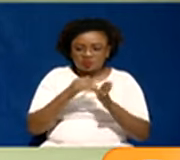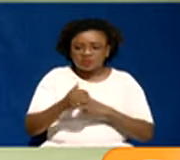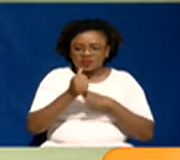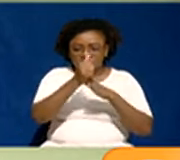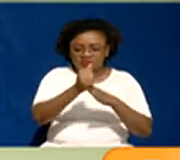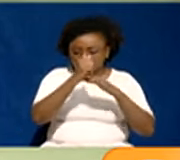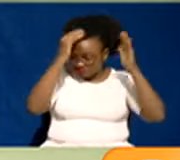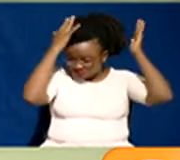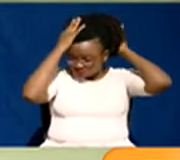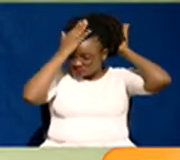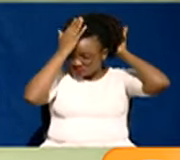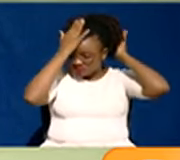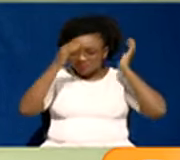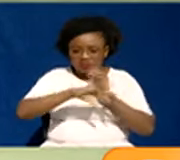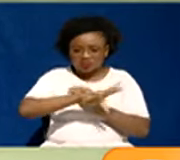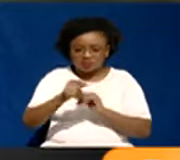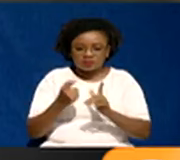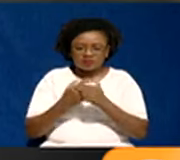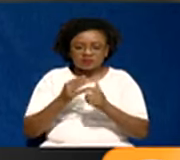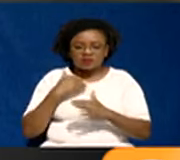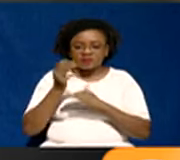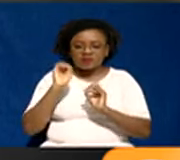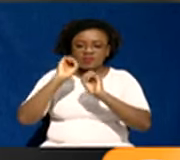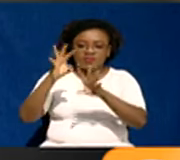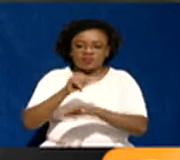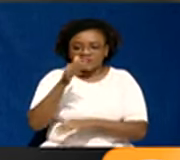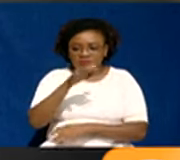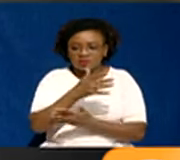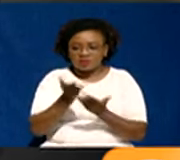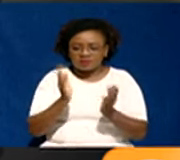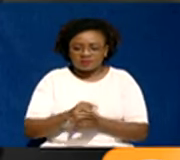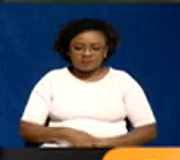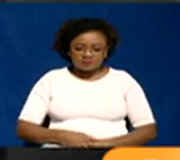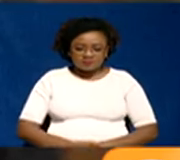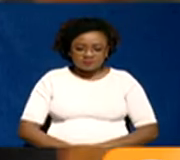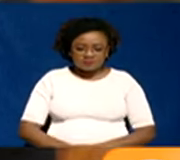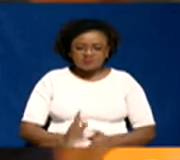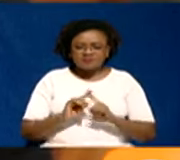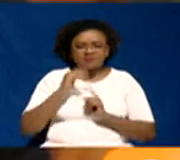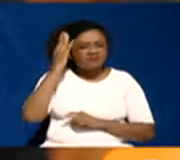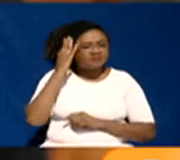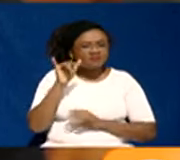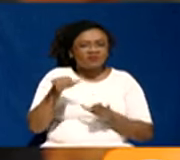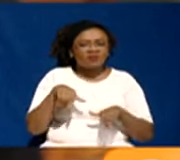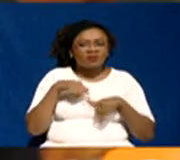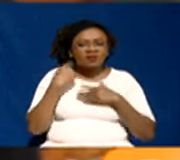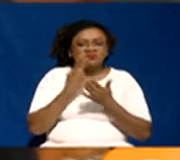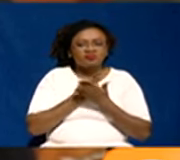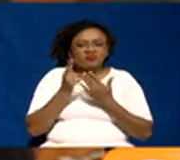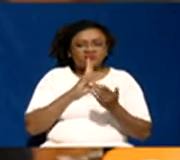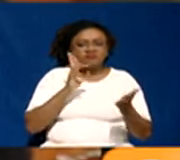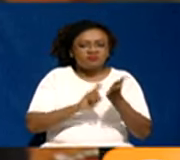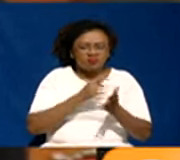kaka County before being dumped by the unknown gunman on why it took him two weeks to report the